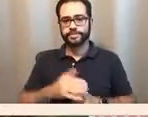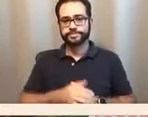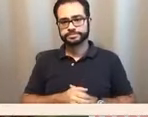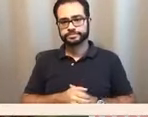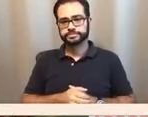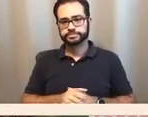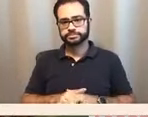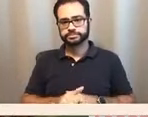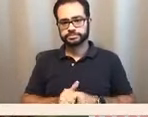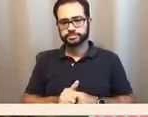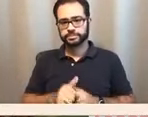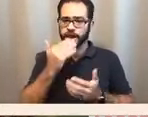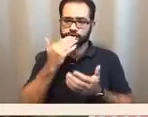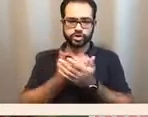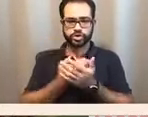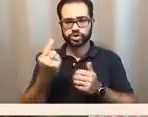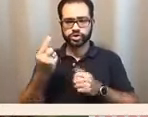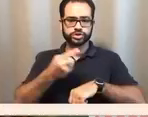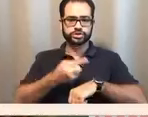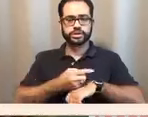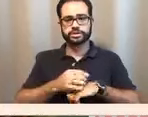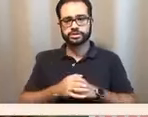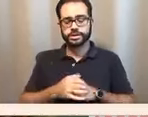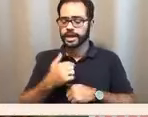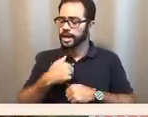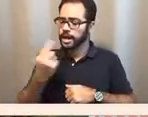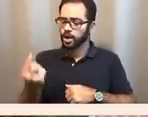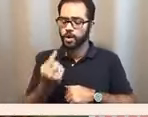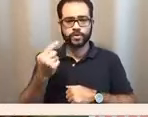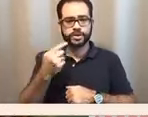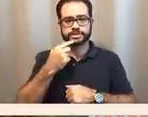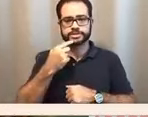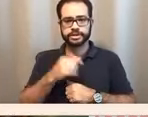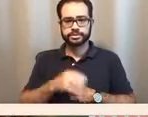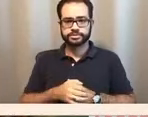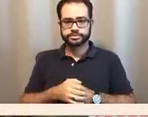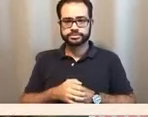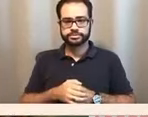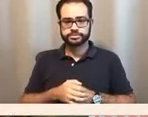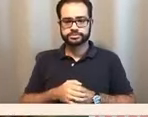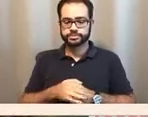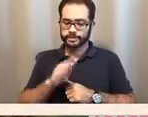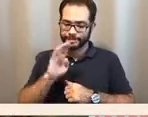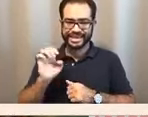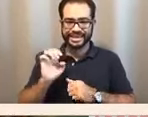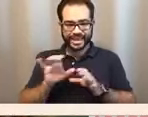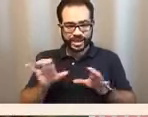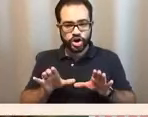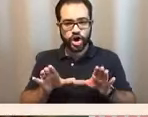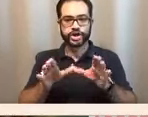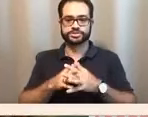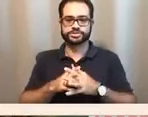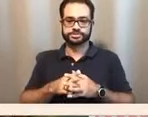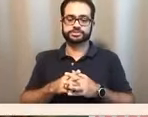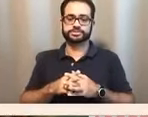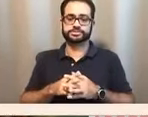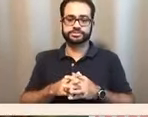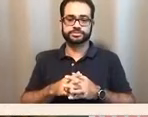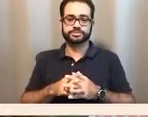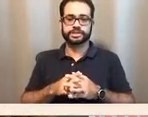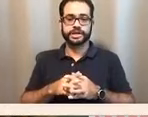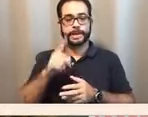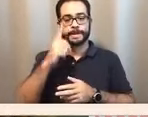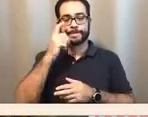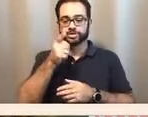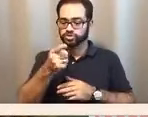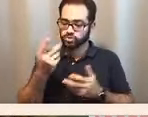tremendous day. And as I always say, be encouraged, because you already